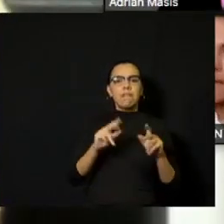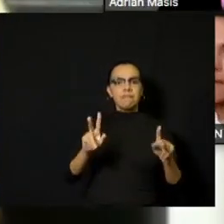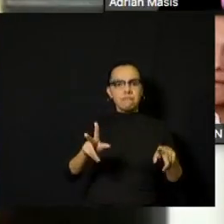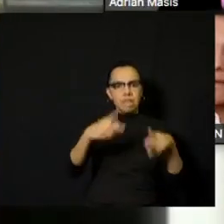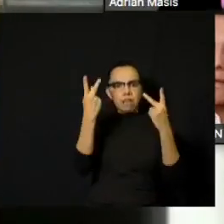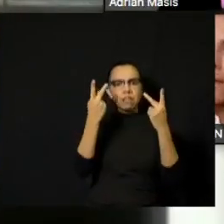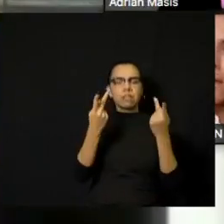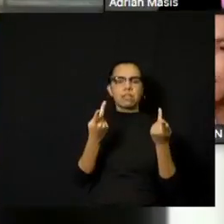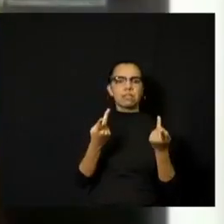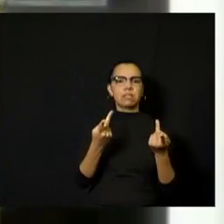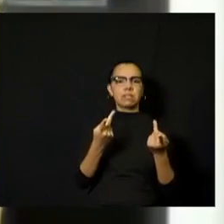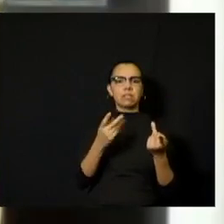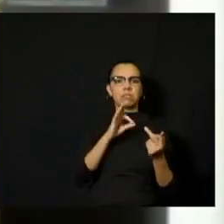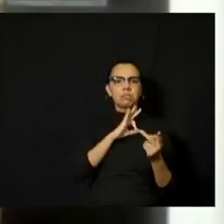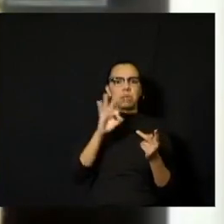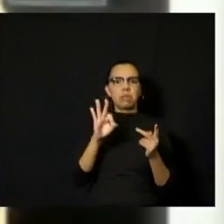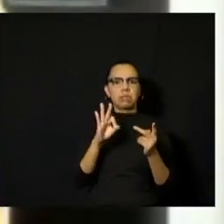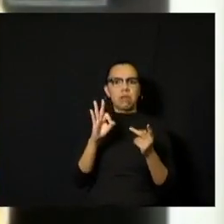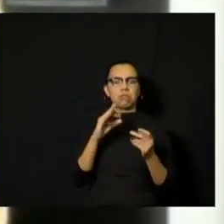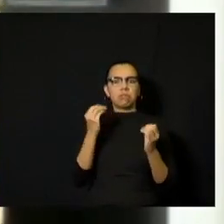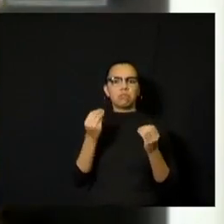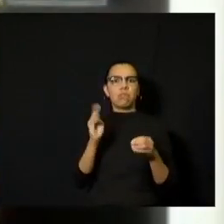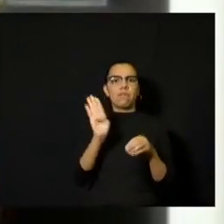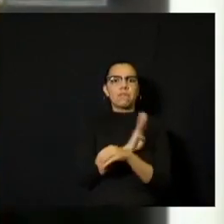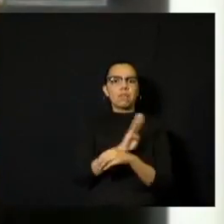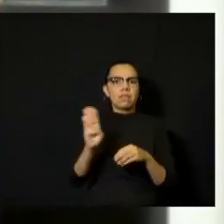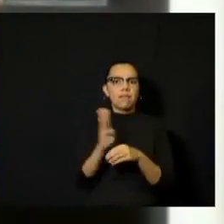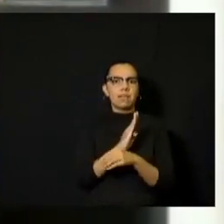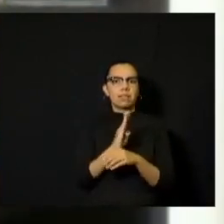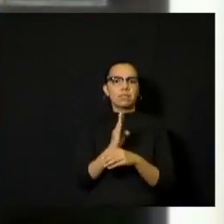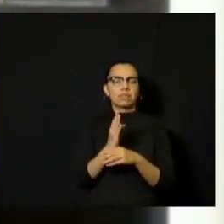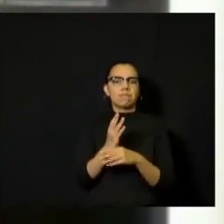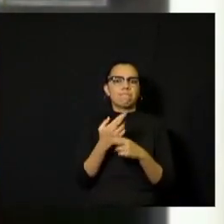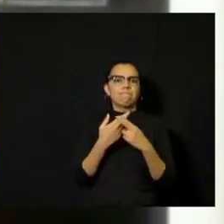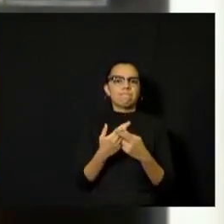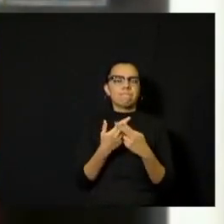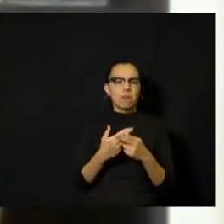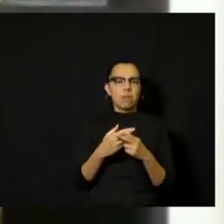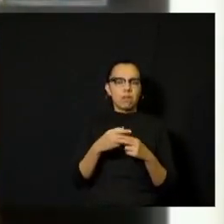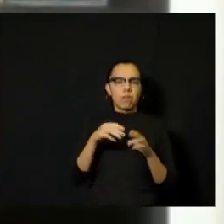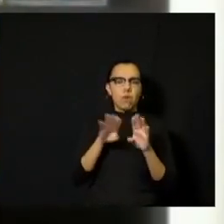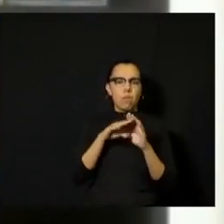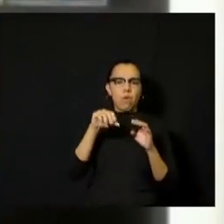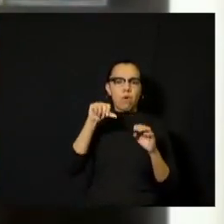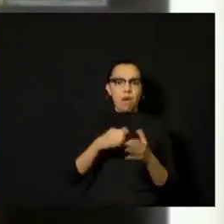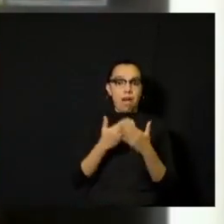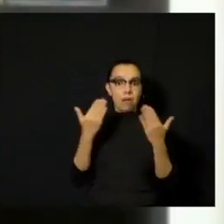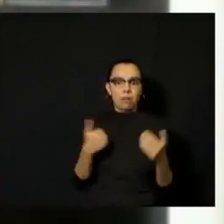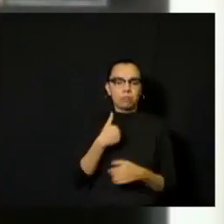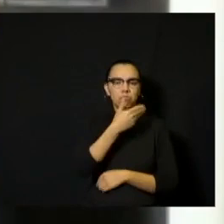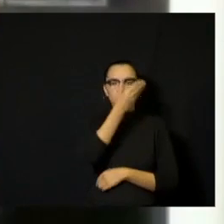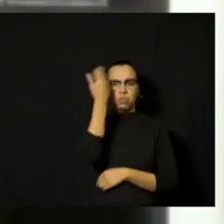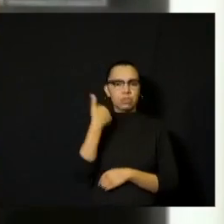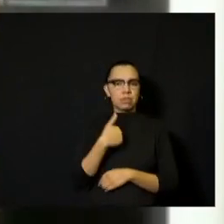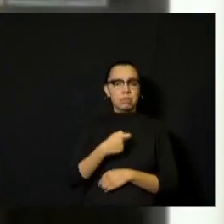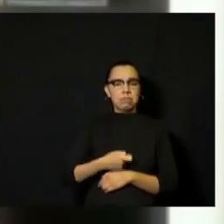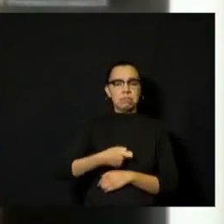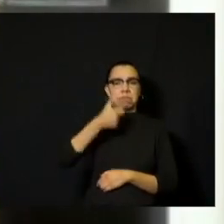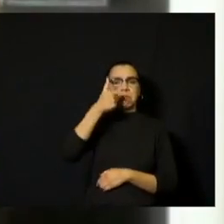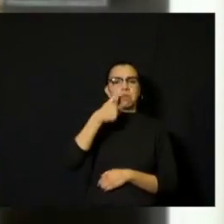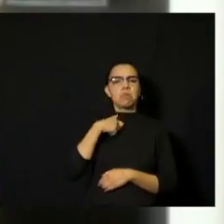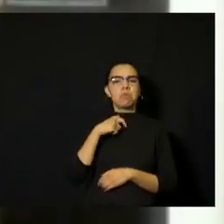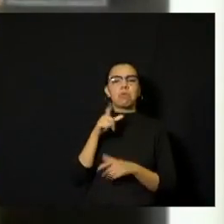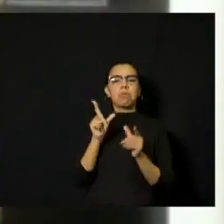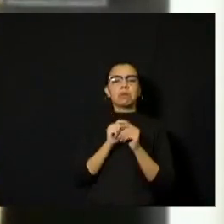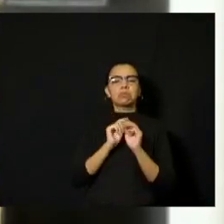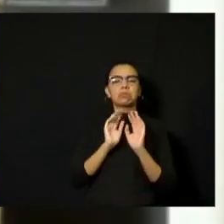like retailing could benefit me in such a way like what I'm experiencing right now. I